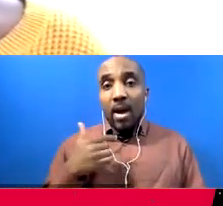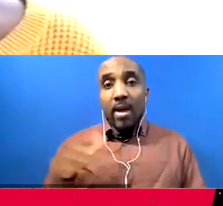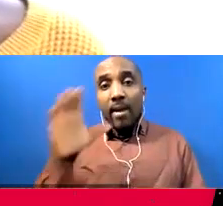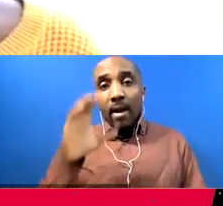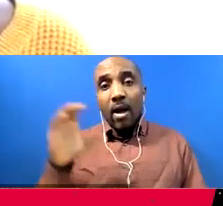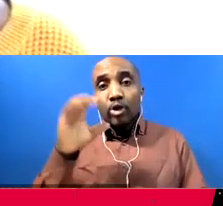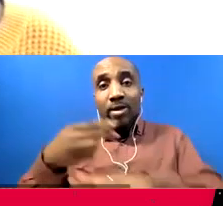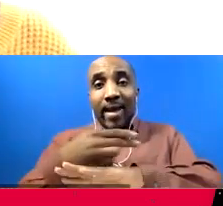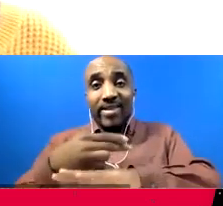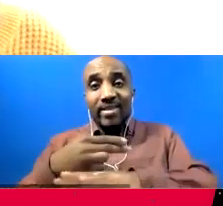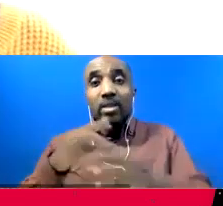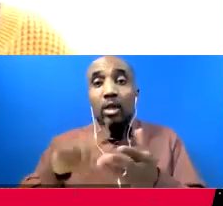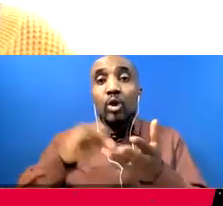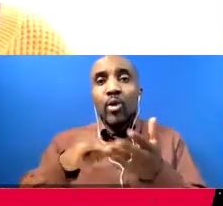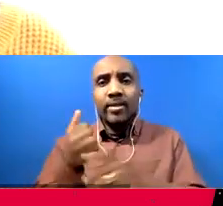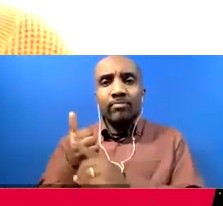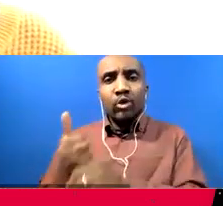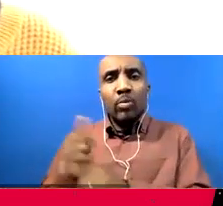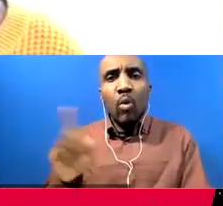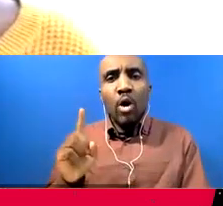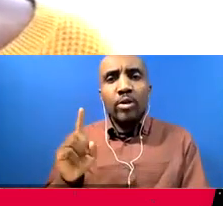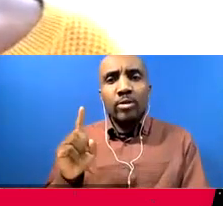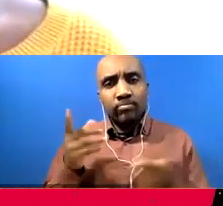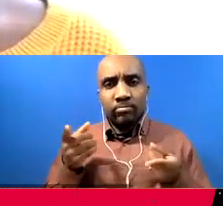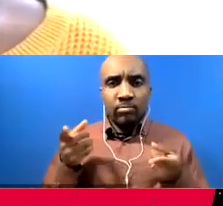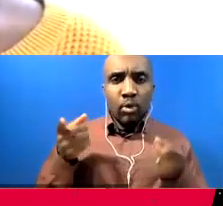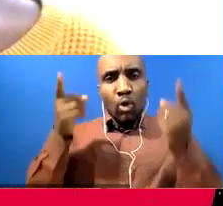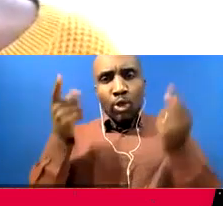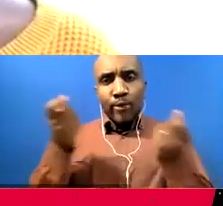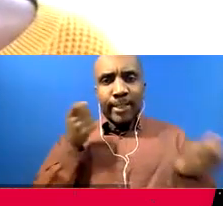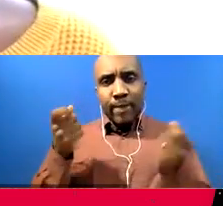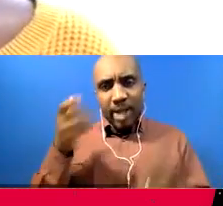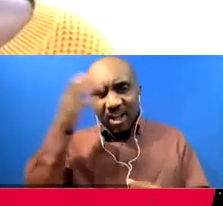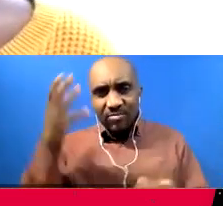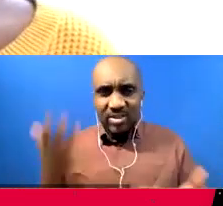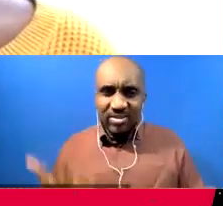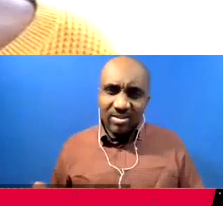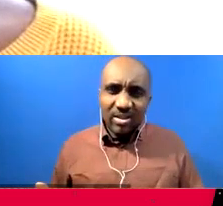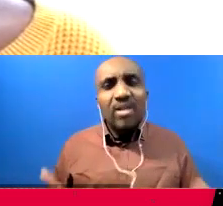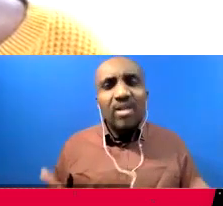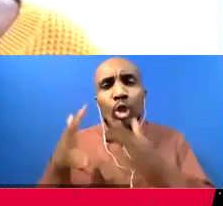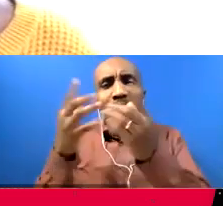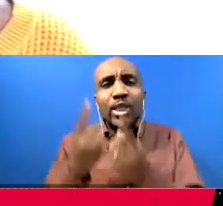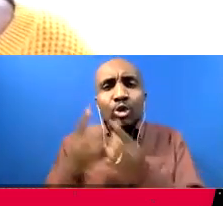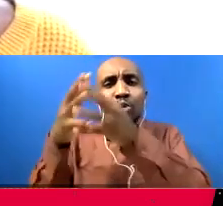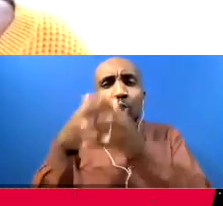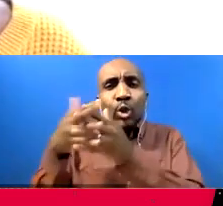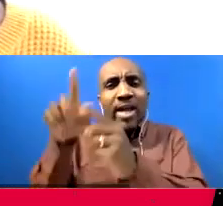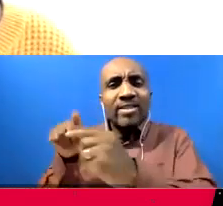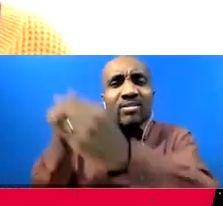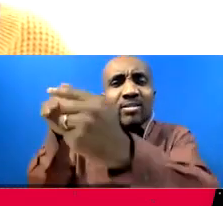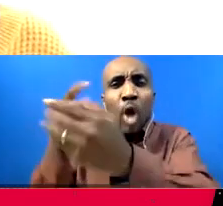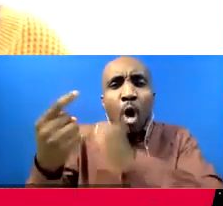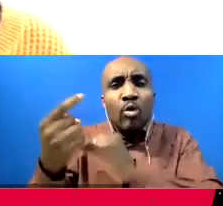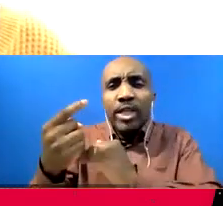is currently backing an authoritarian government. So it doesn't really make sense for me to see these different issues in the US and only oppose them in the US and